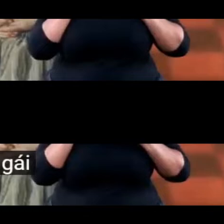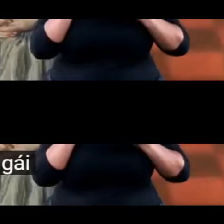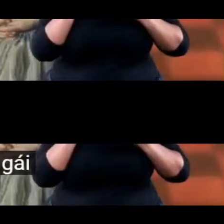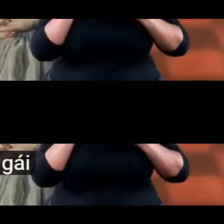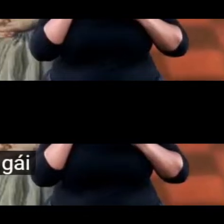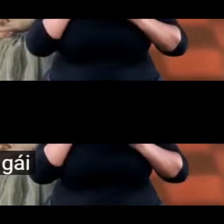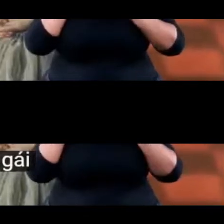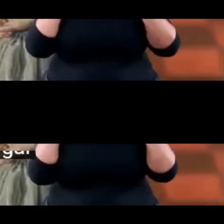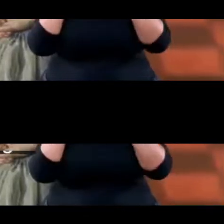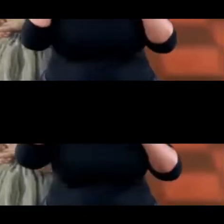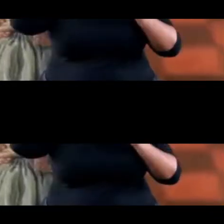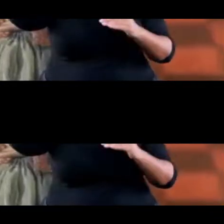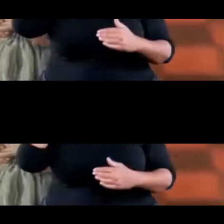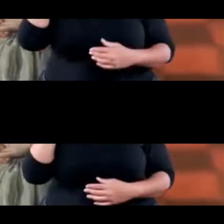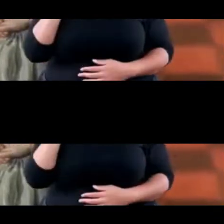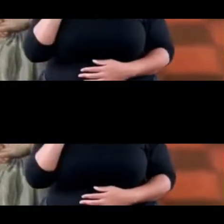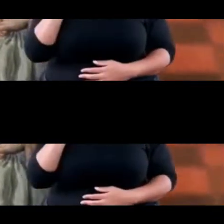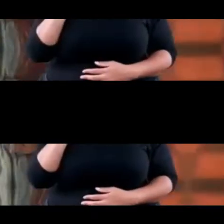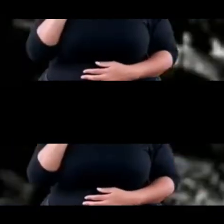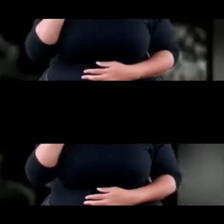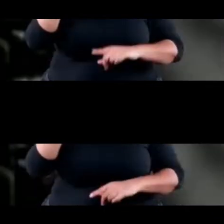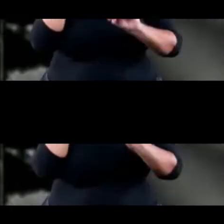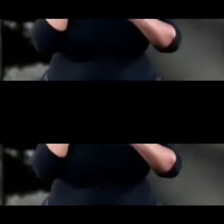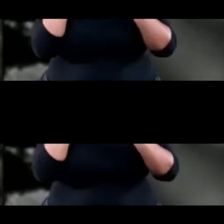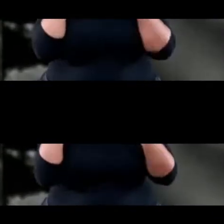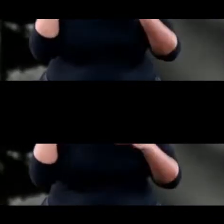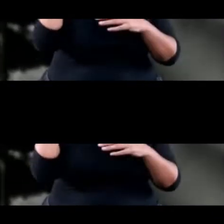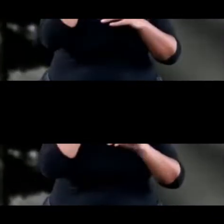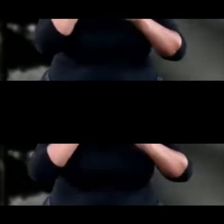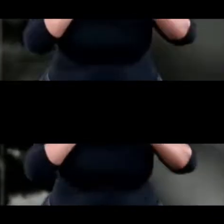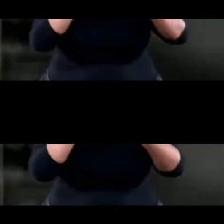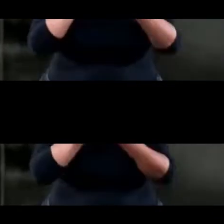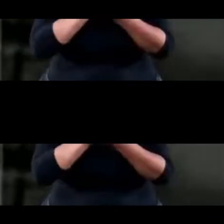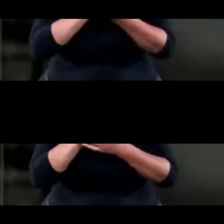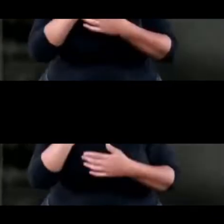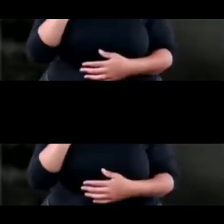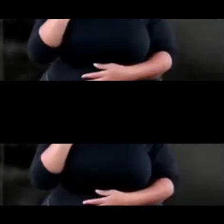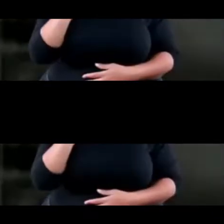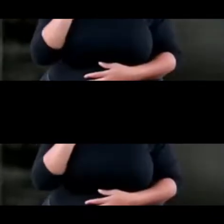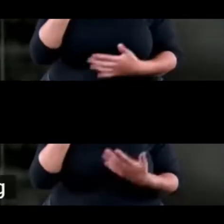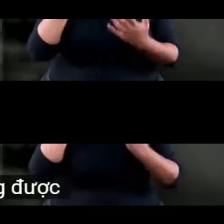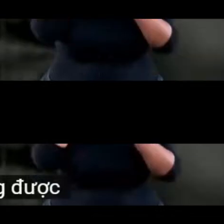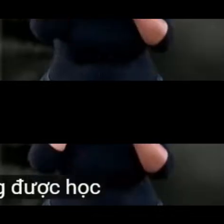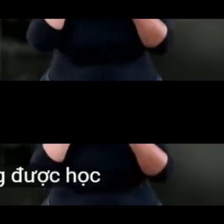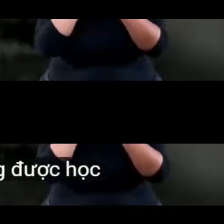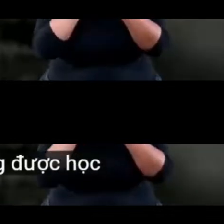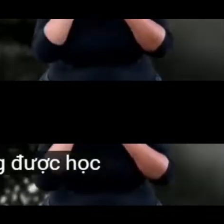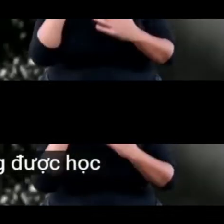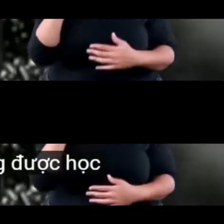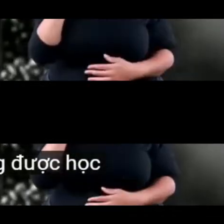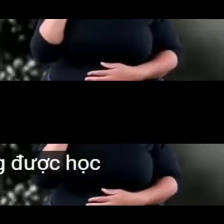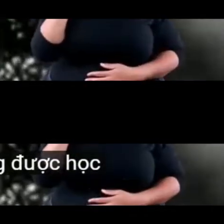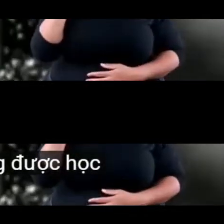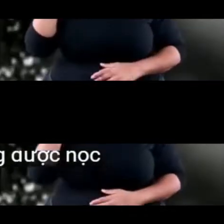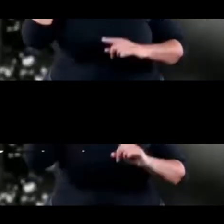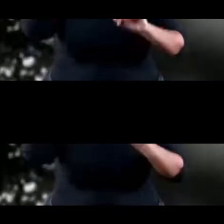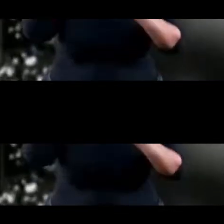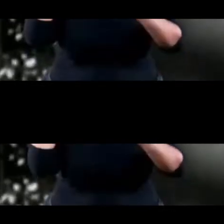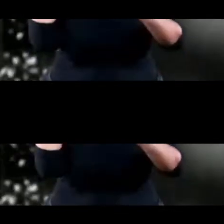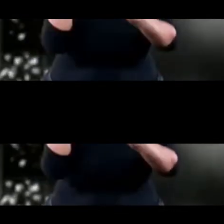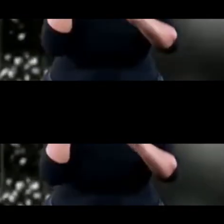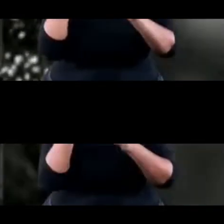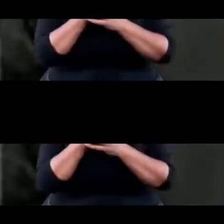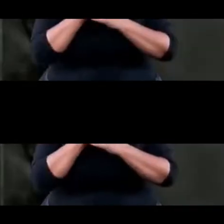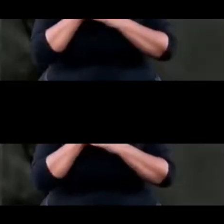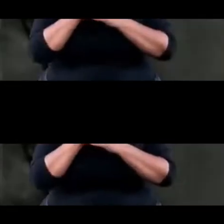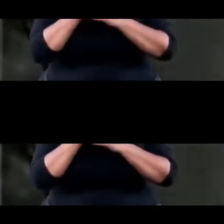same opportunities for living as the boys did. Many of the girls never went to school or even learned to read or write. The